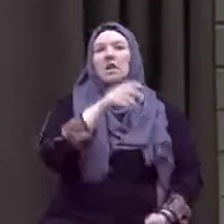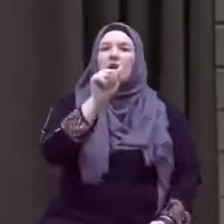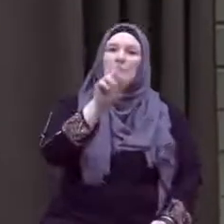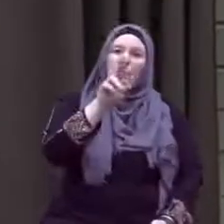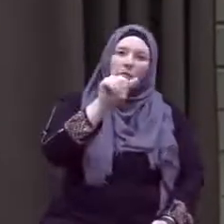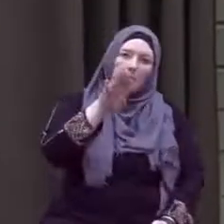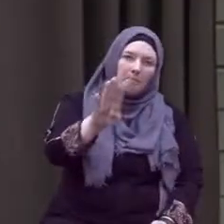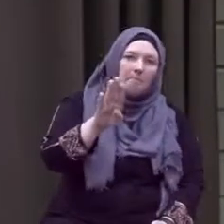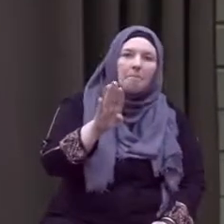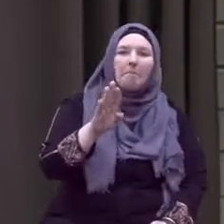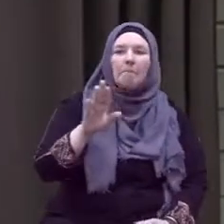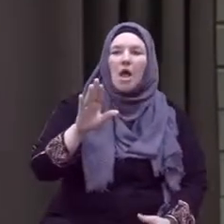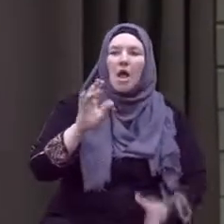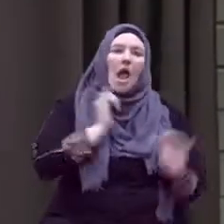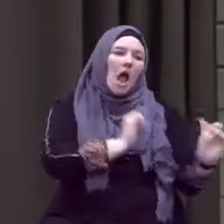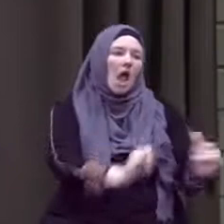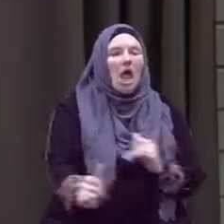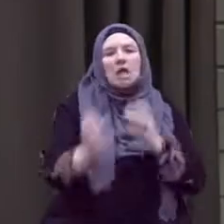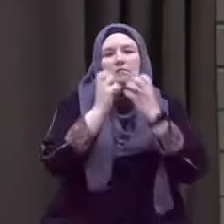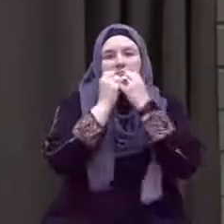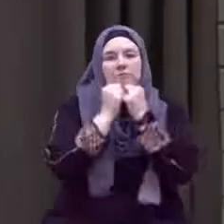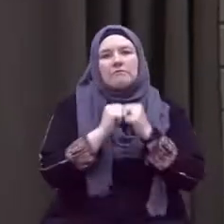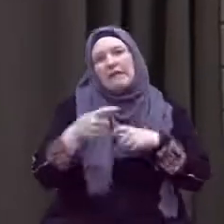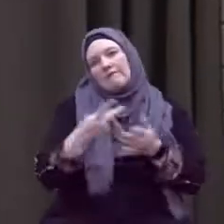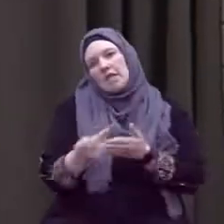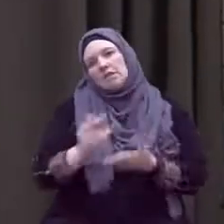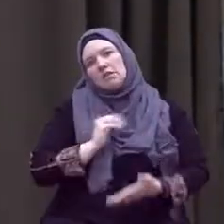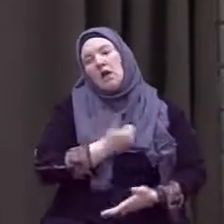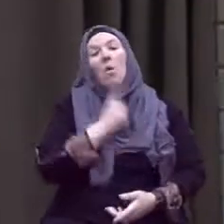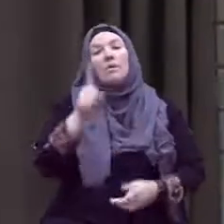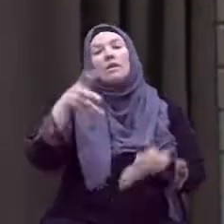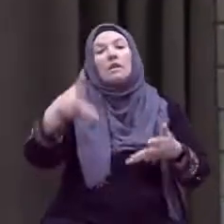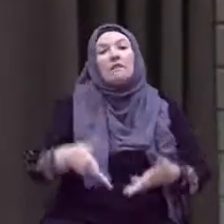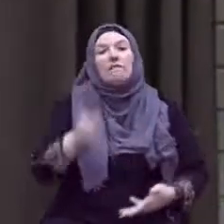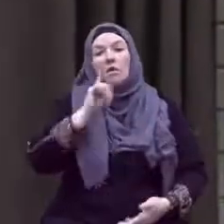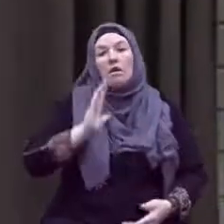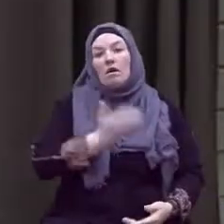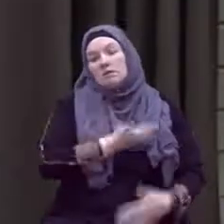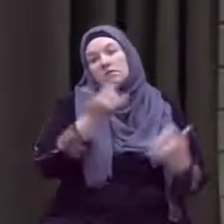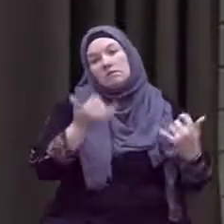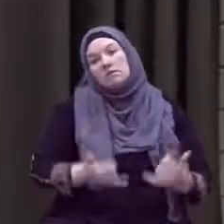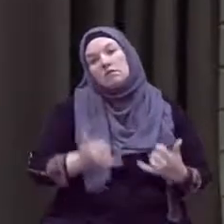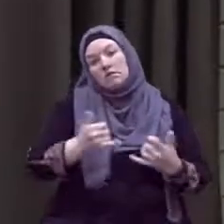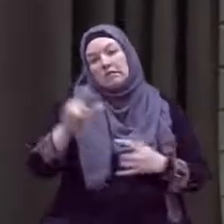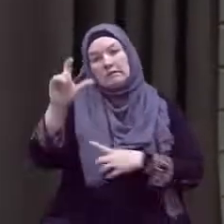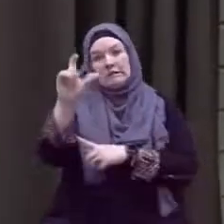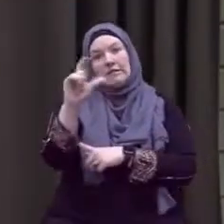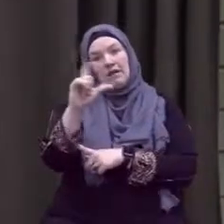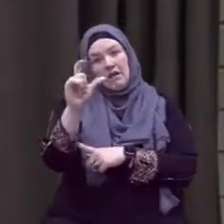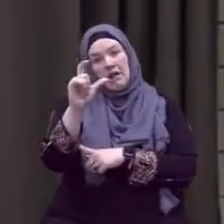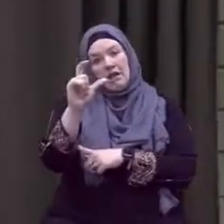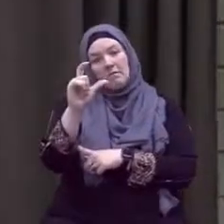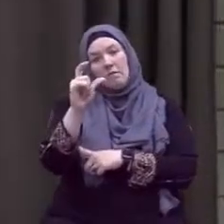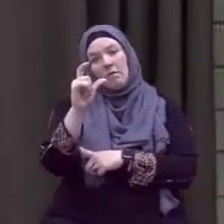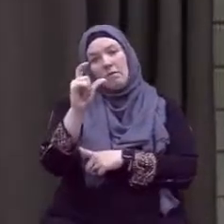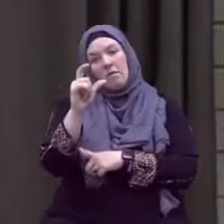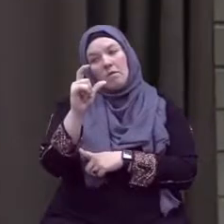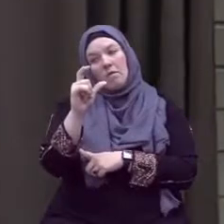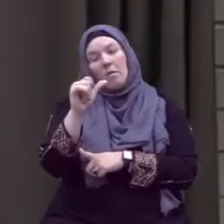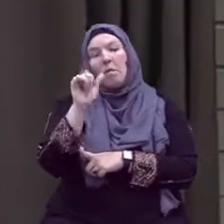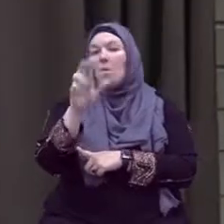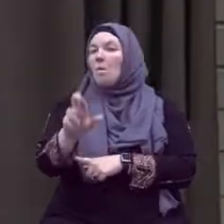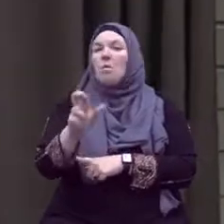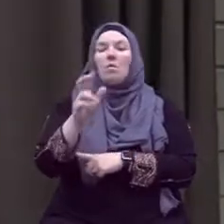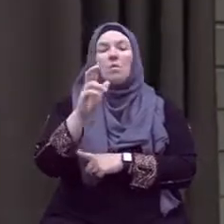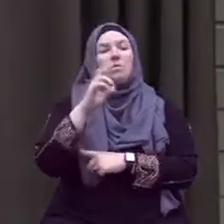Arabism failed us. The only thing left for us is Islam, or to